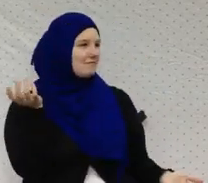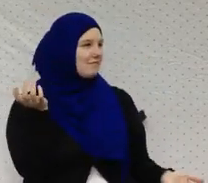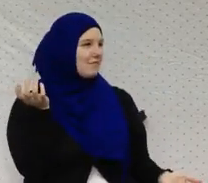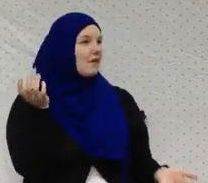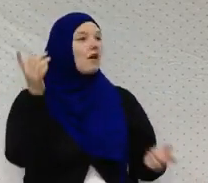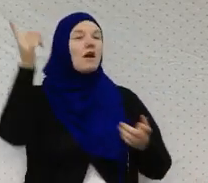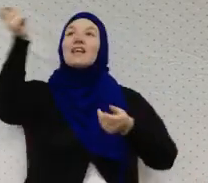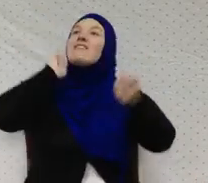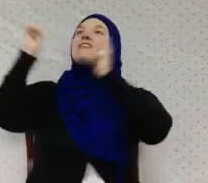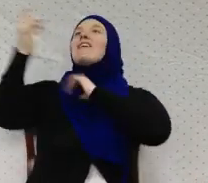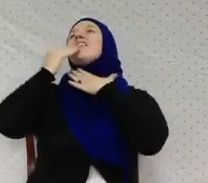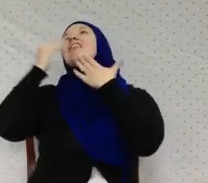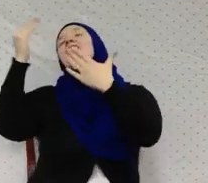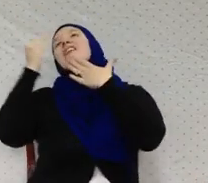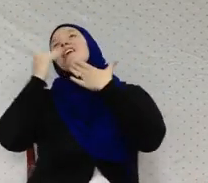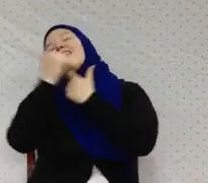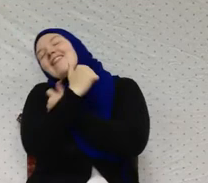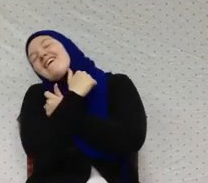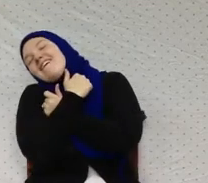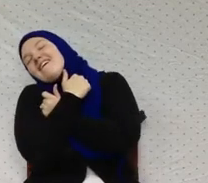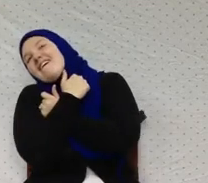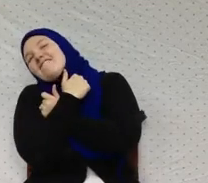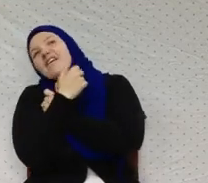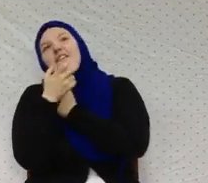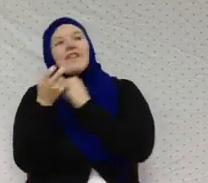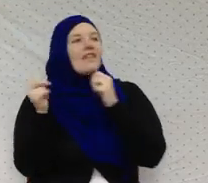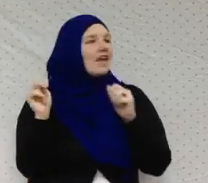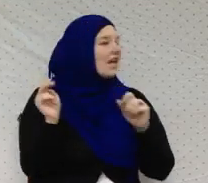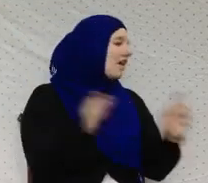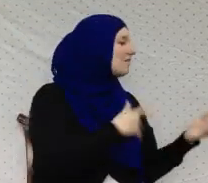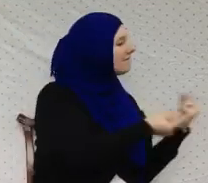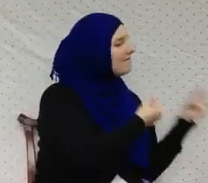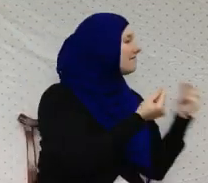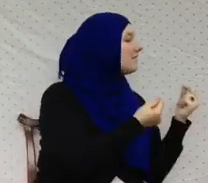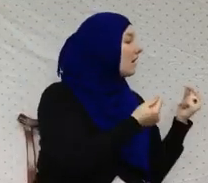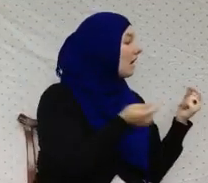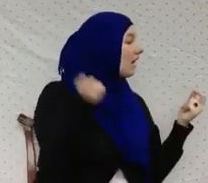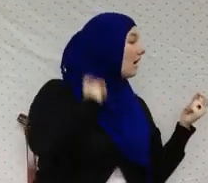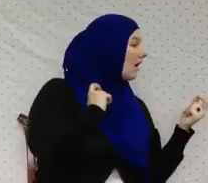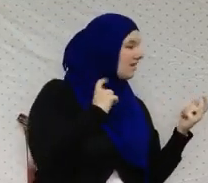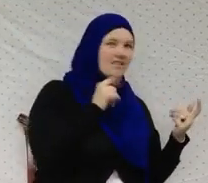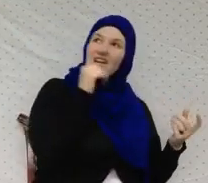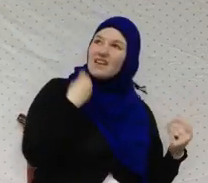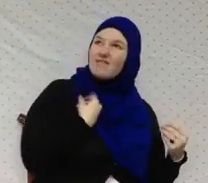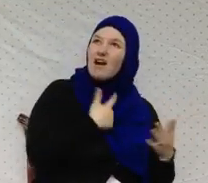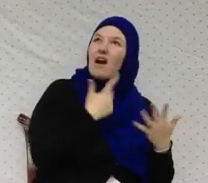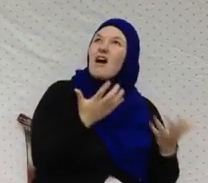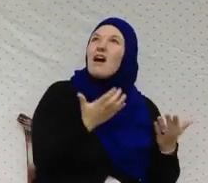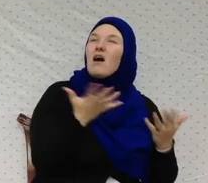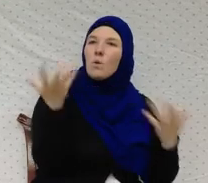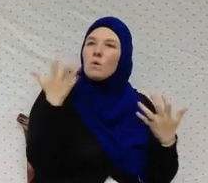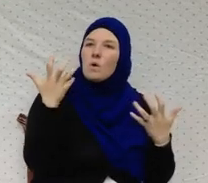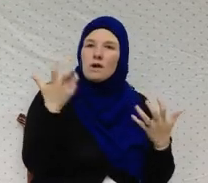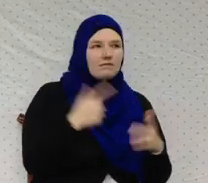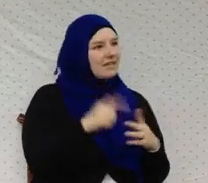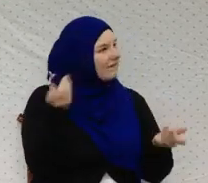only love Allah when He gives you, and then you turn on your heels and give Him your back when you don't get what you